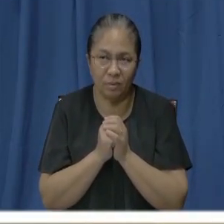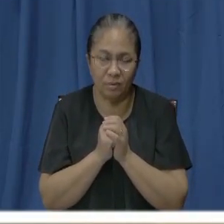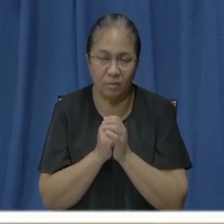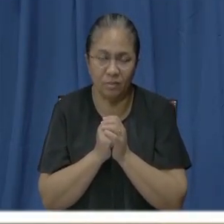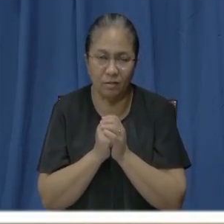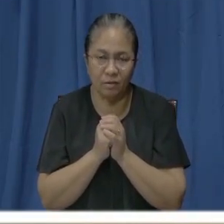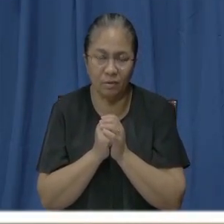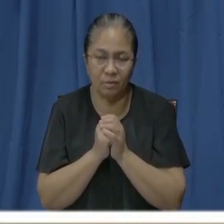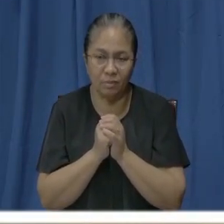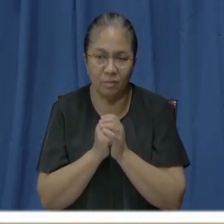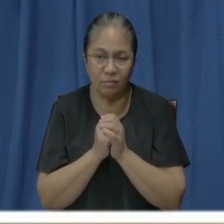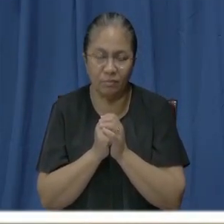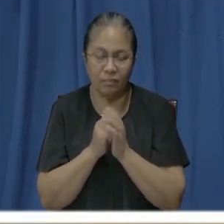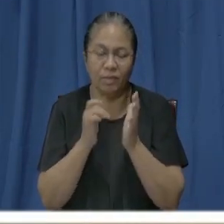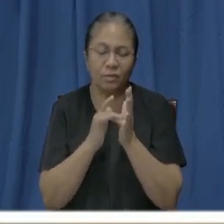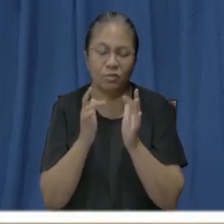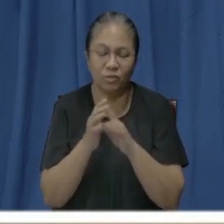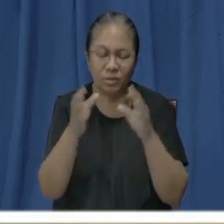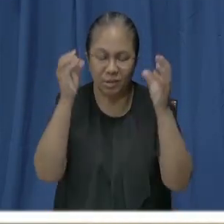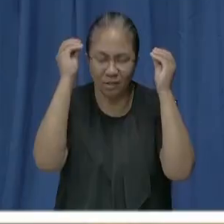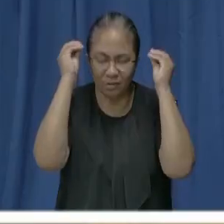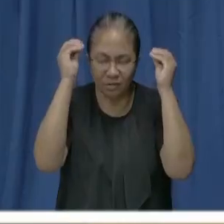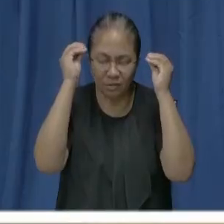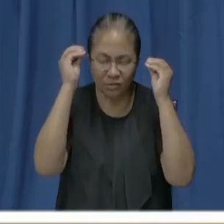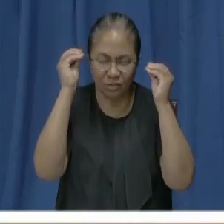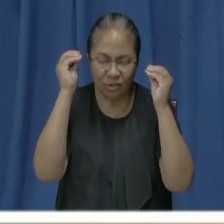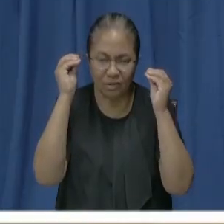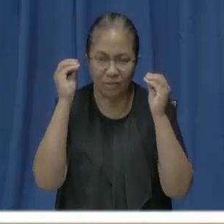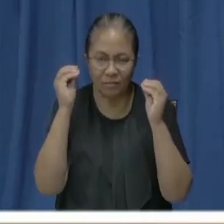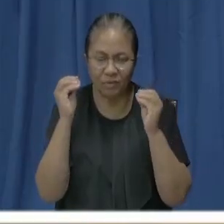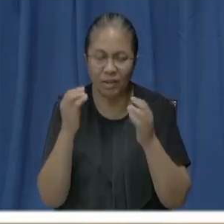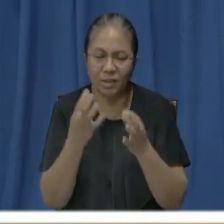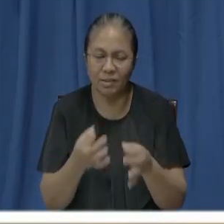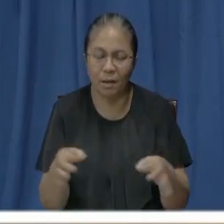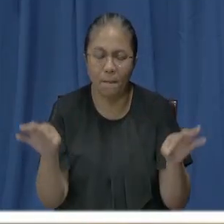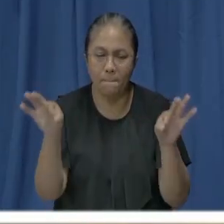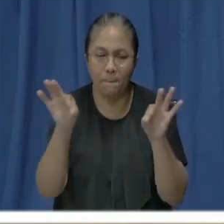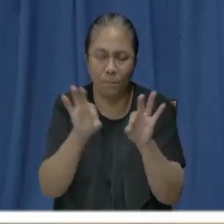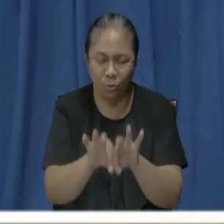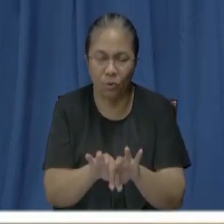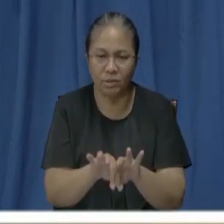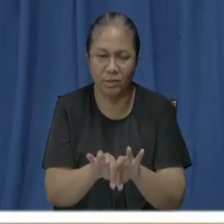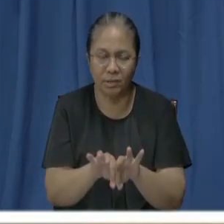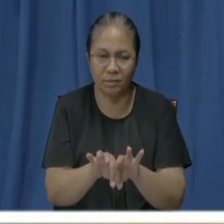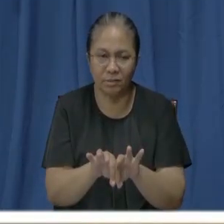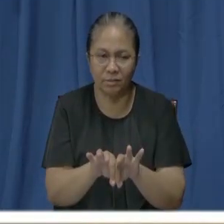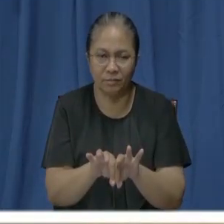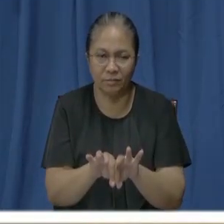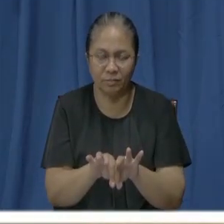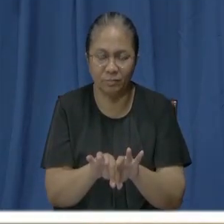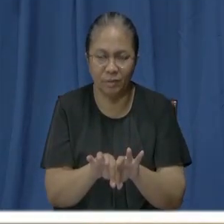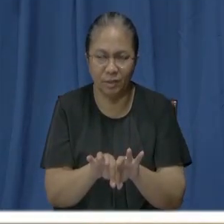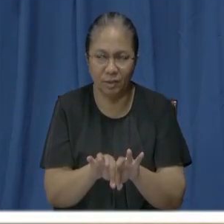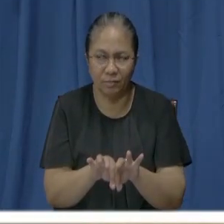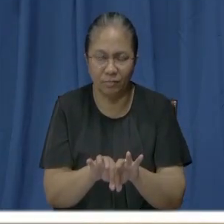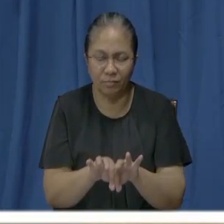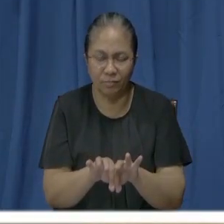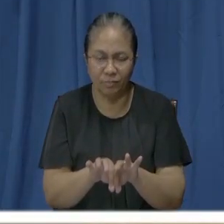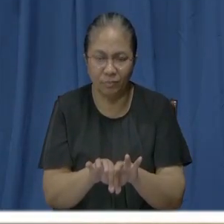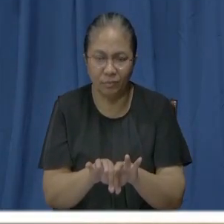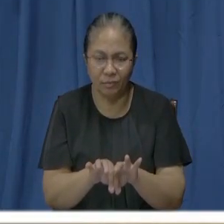important. We have to hear the whole teaching. It's not just that he doesn't condemn.